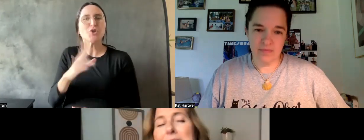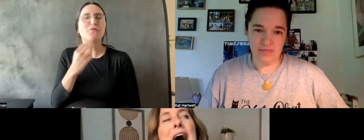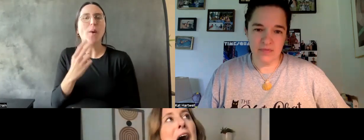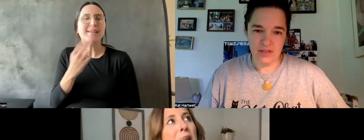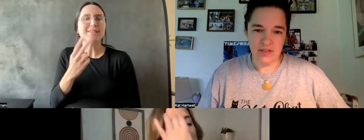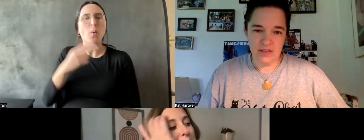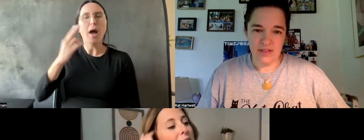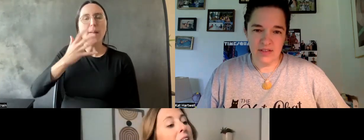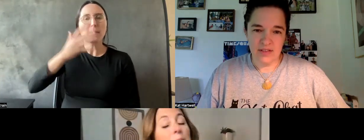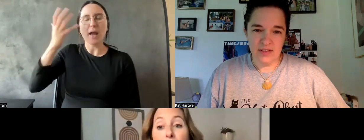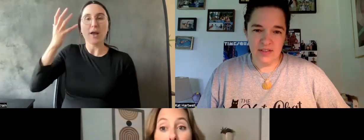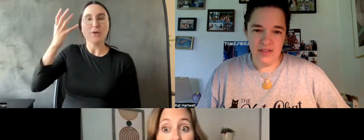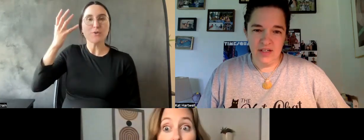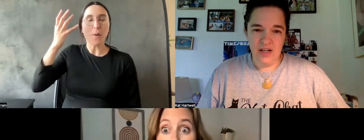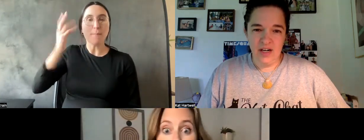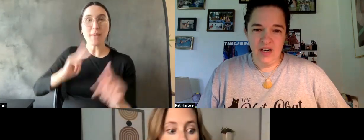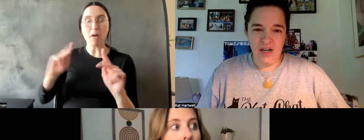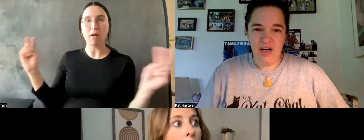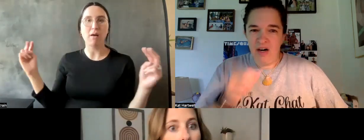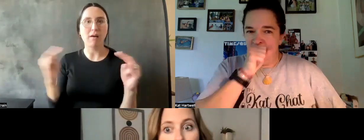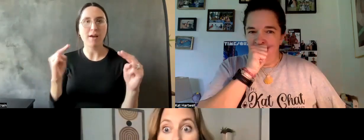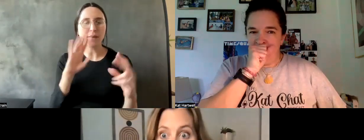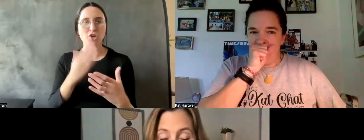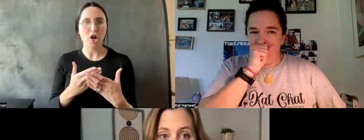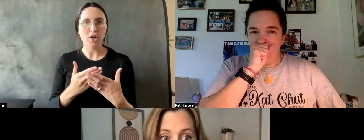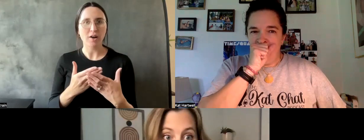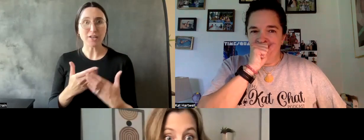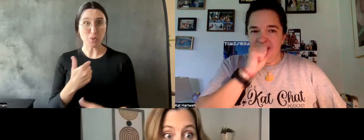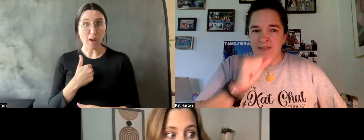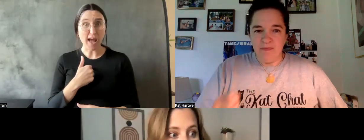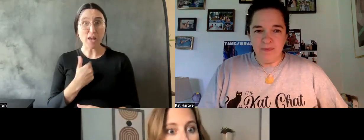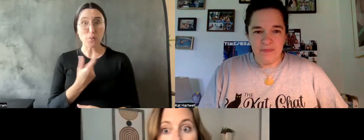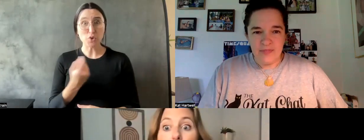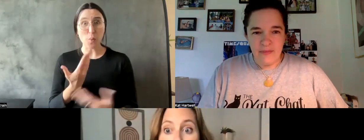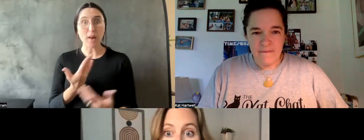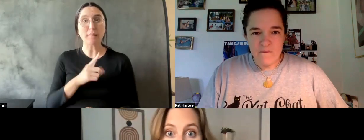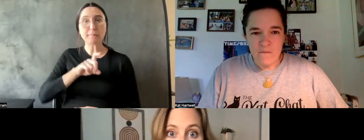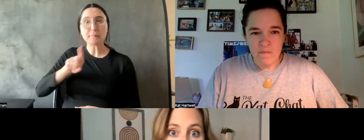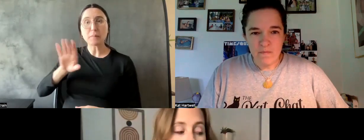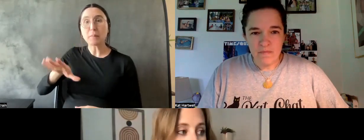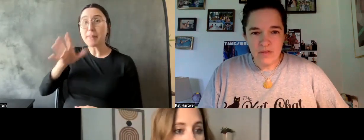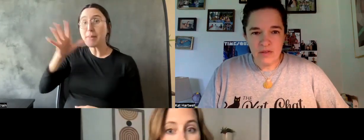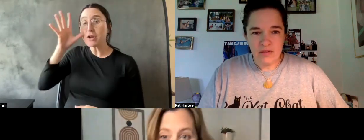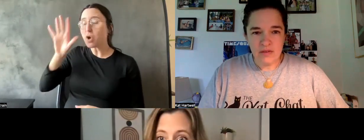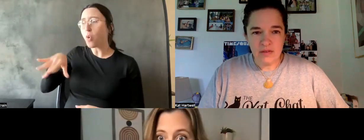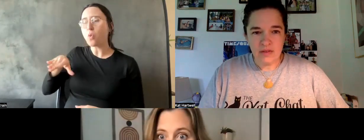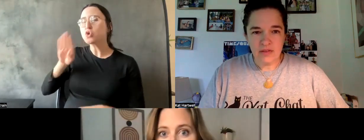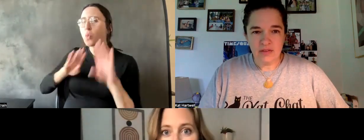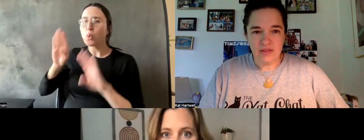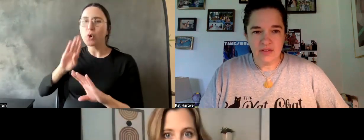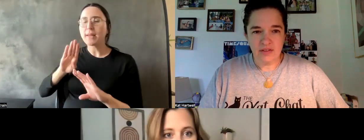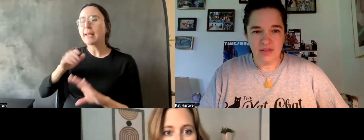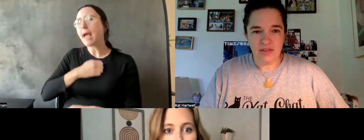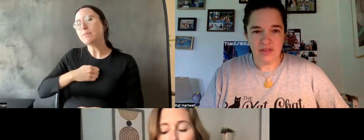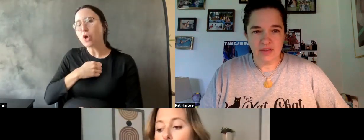wrong? But I used to be like, oh, I'd go up to other parents and be like, oh, don't worry, she's autistic,